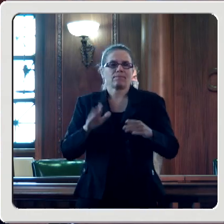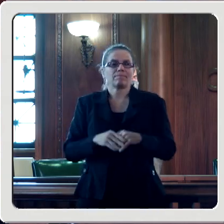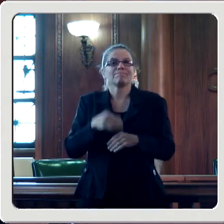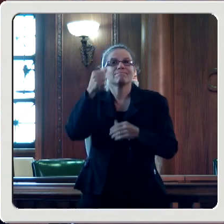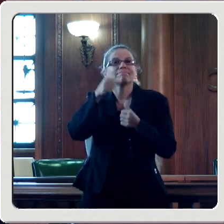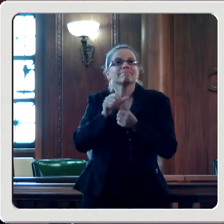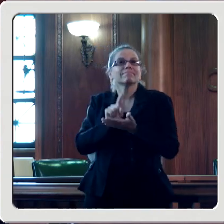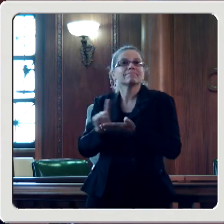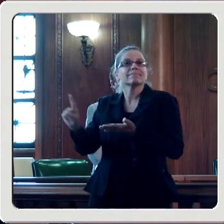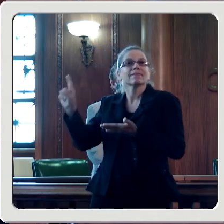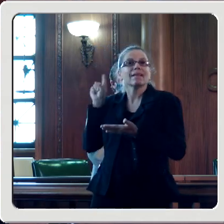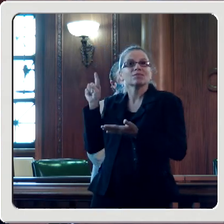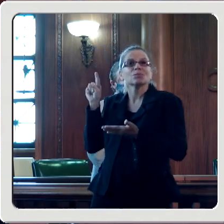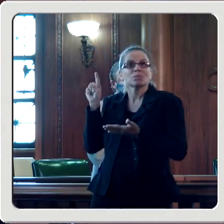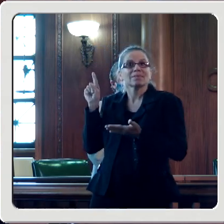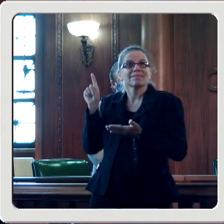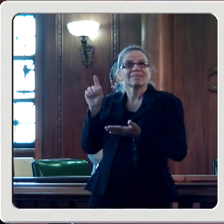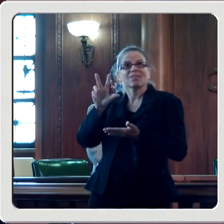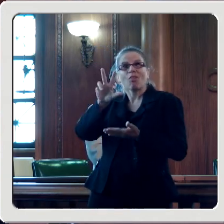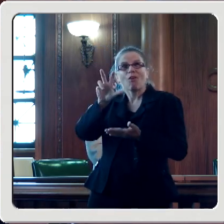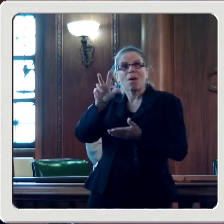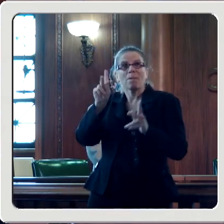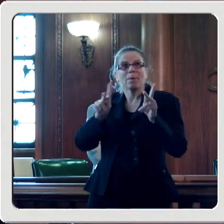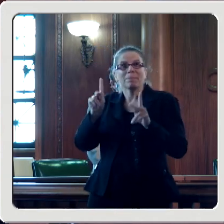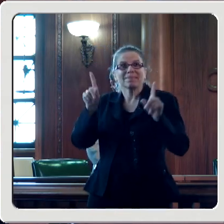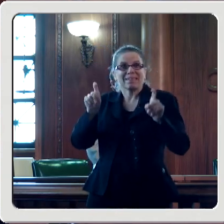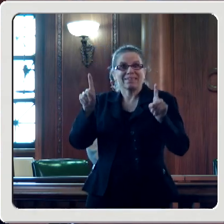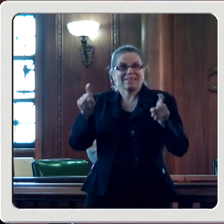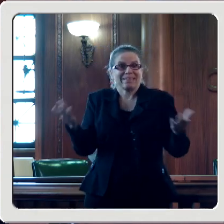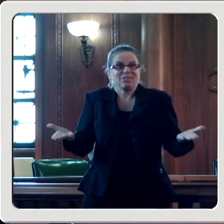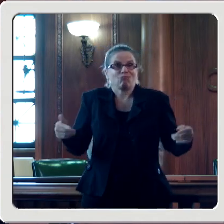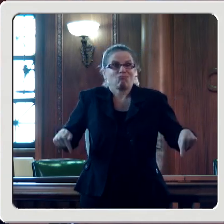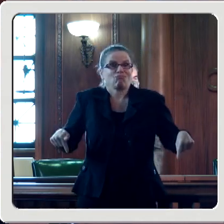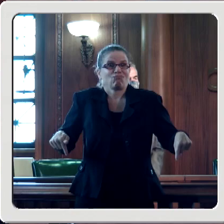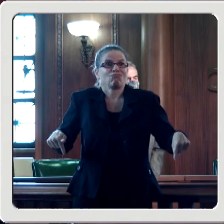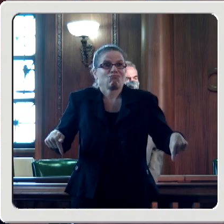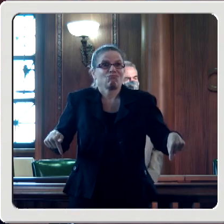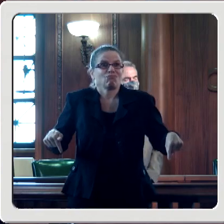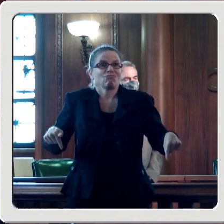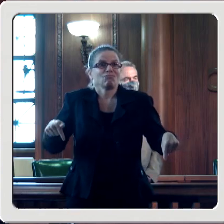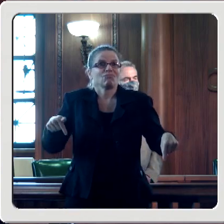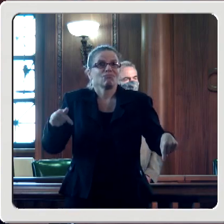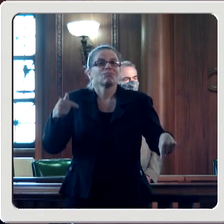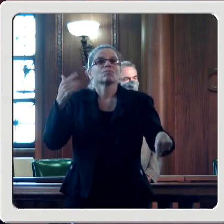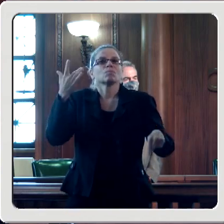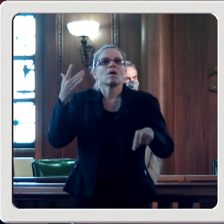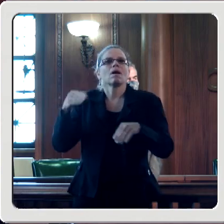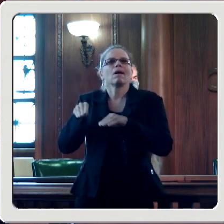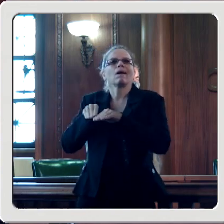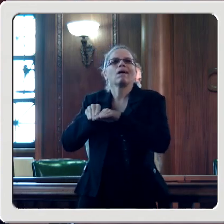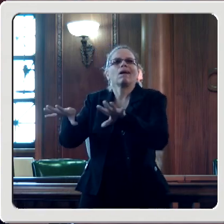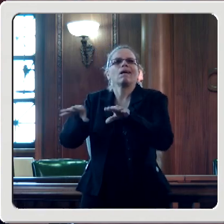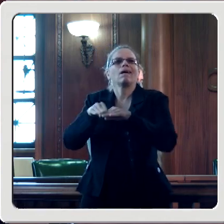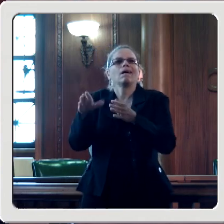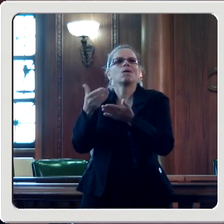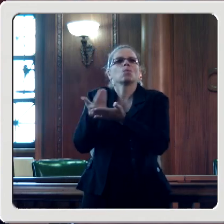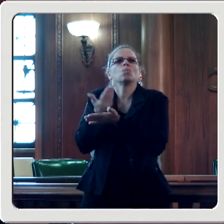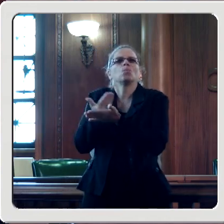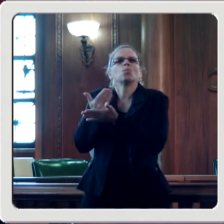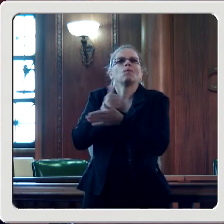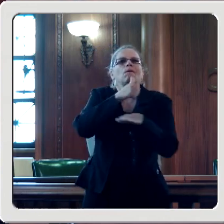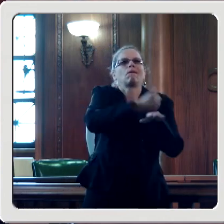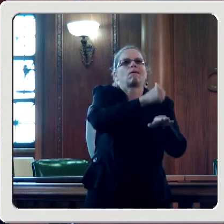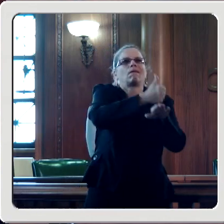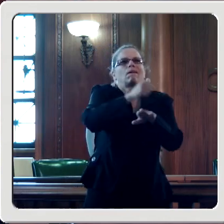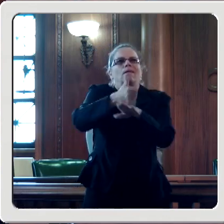been tested in the City of Springfield through the Stop the Spread campaign. That number is now